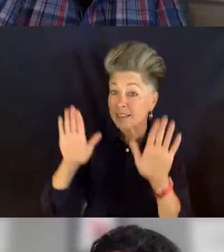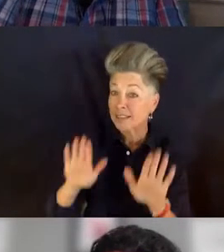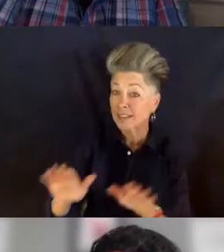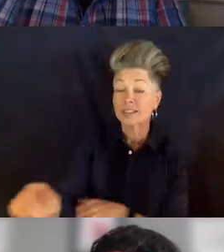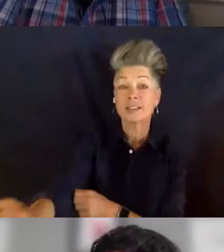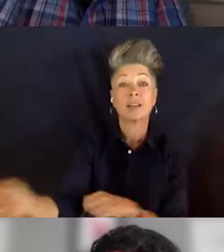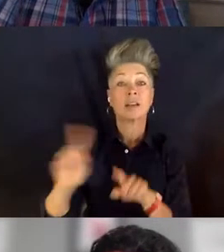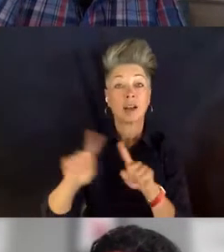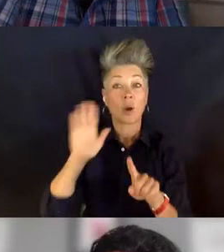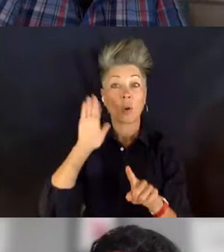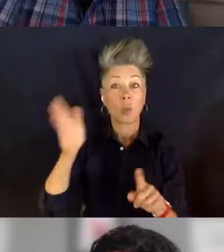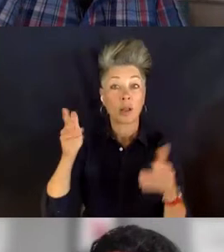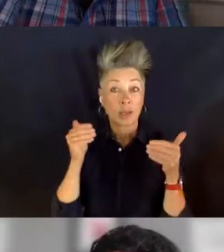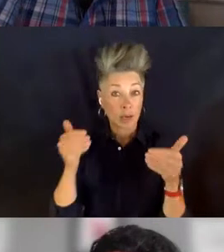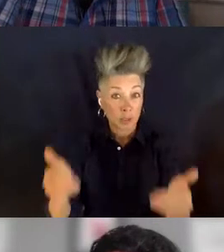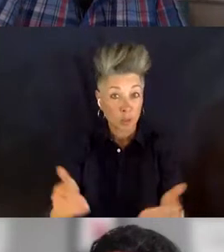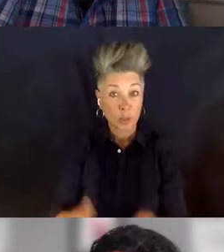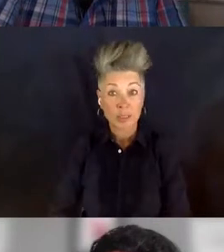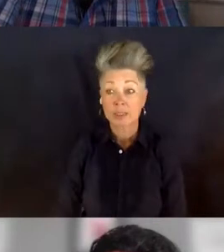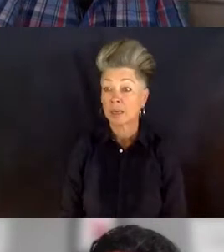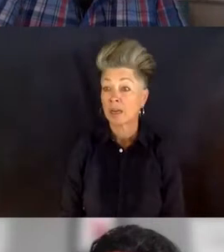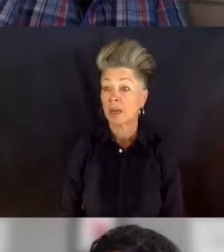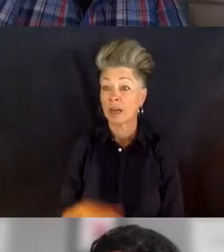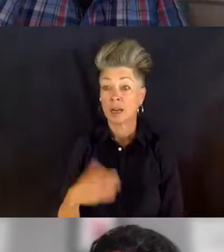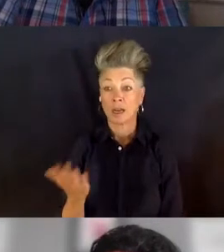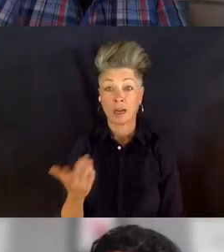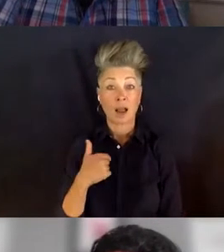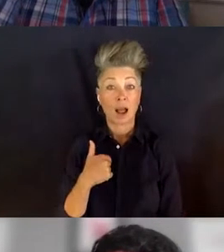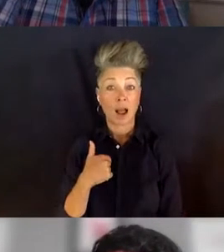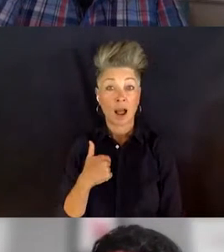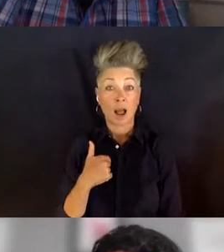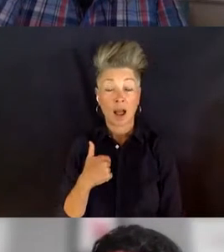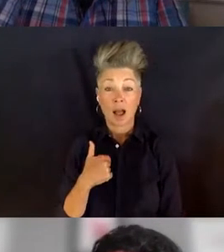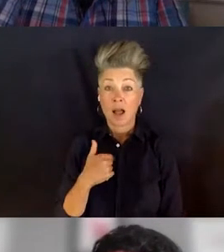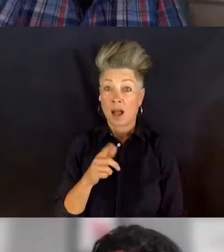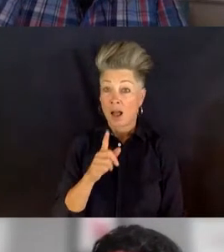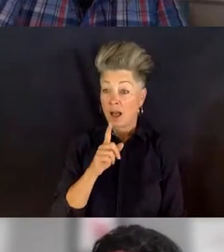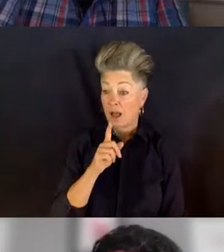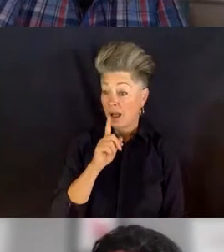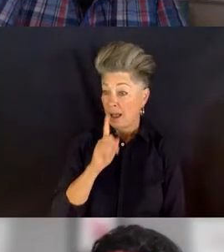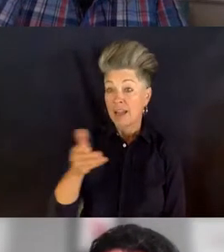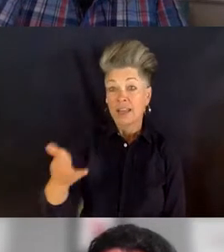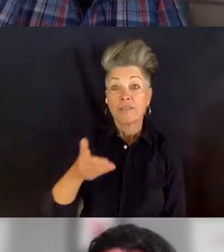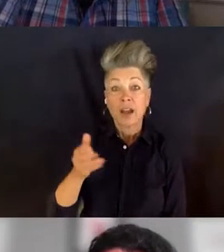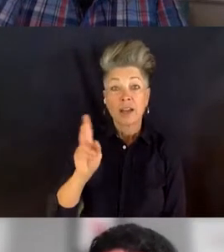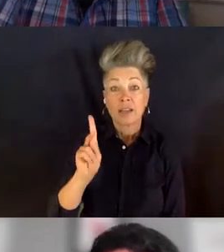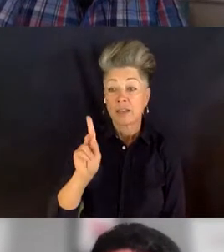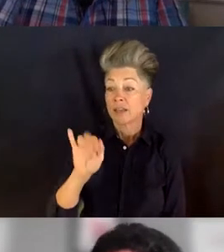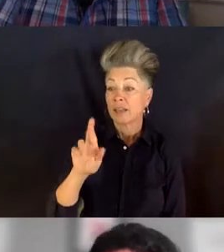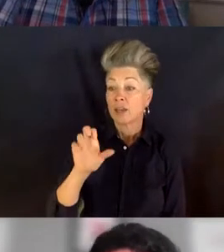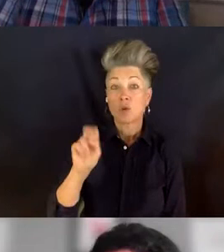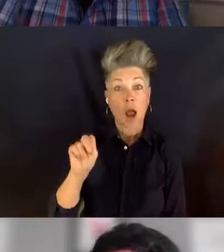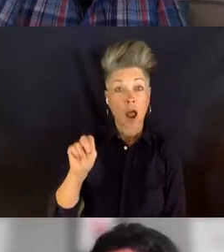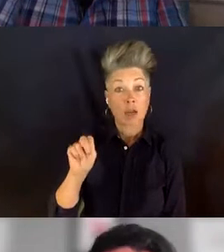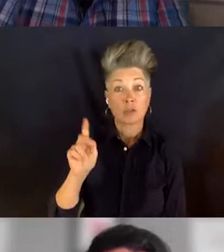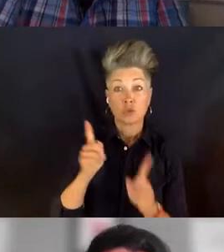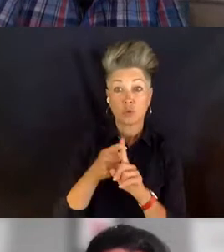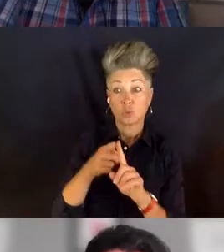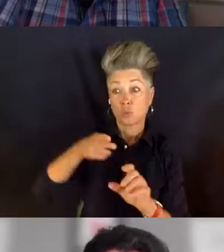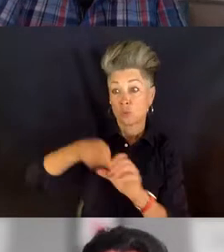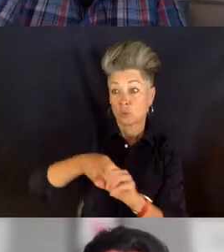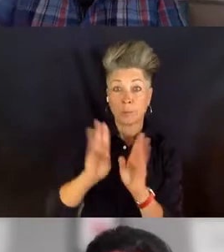right into it. I actually invited Kiran to meet with us